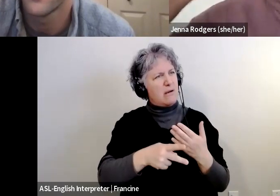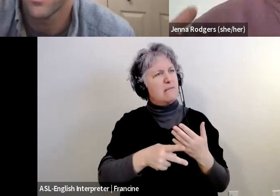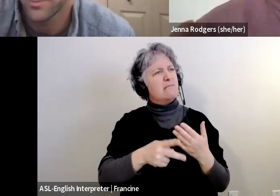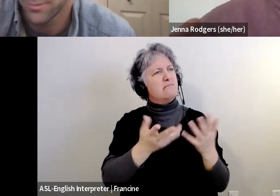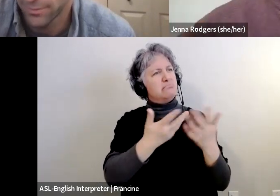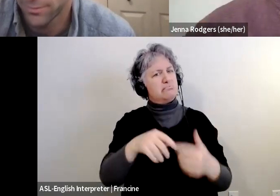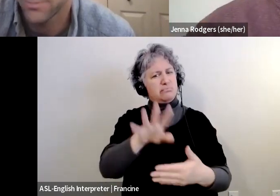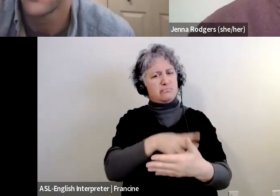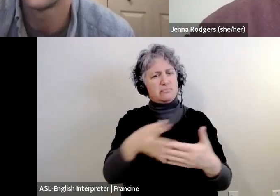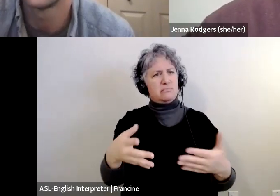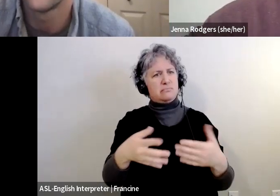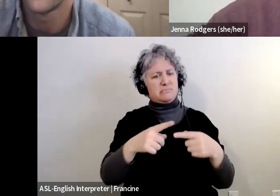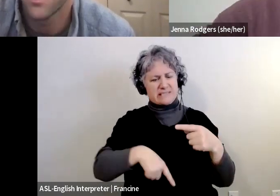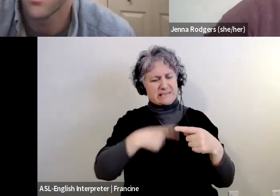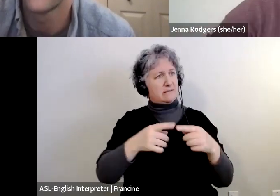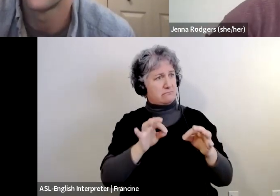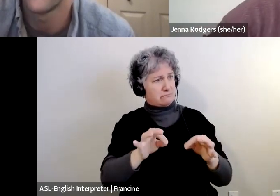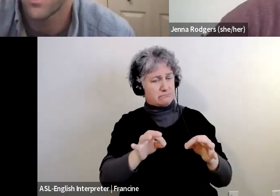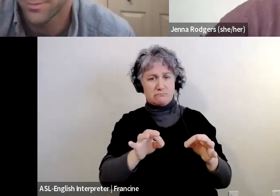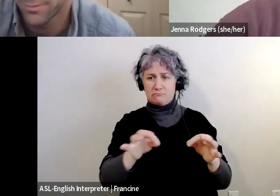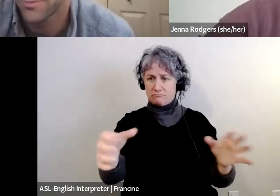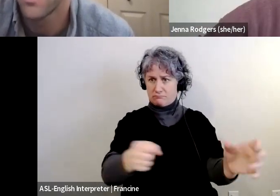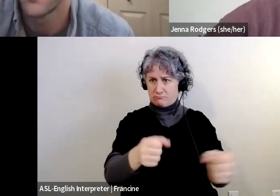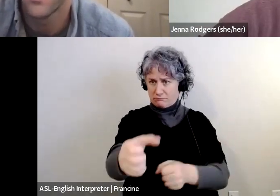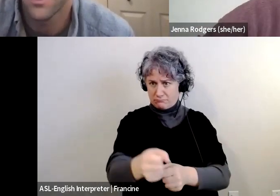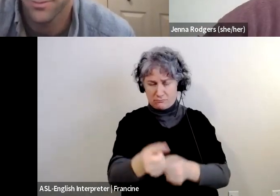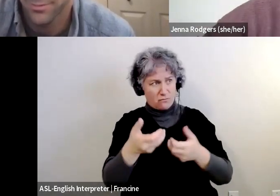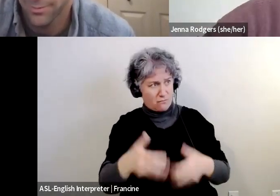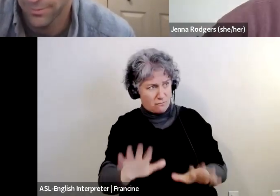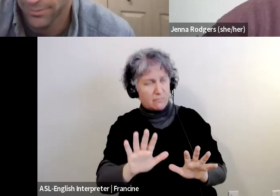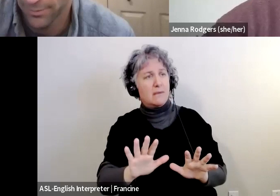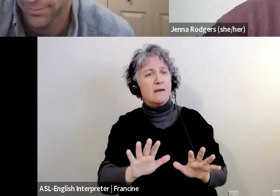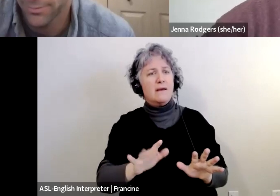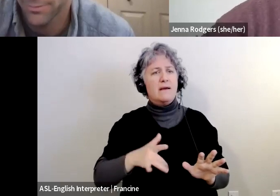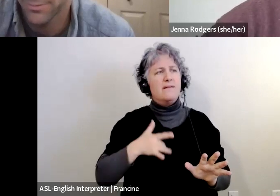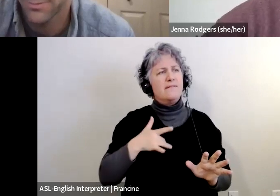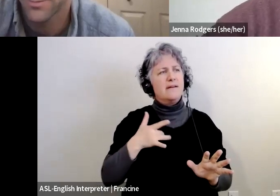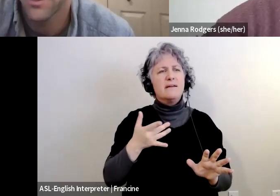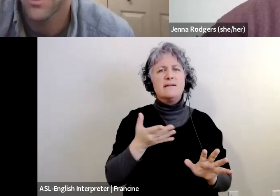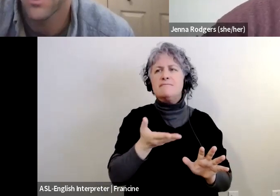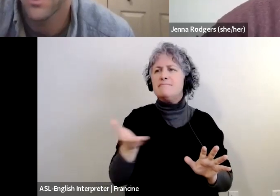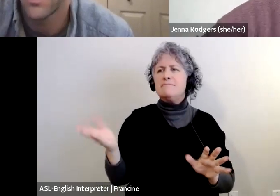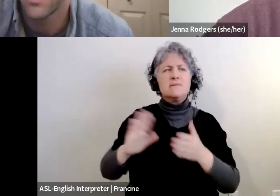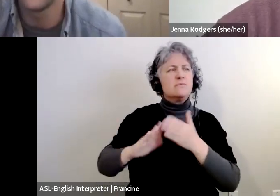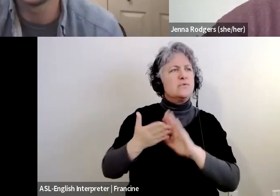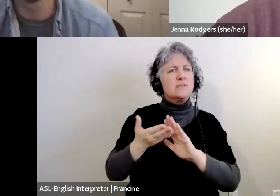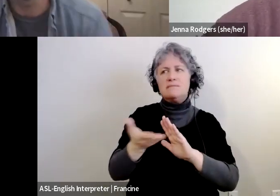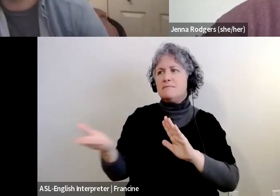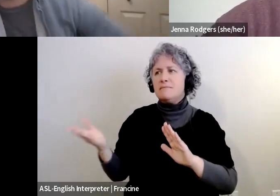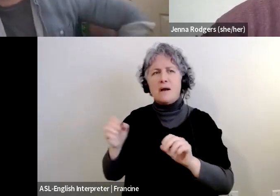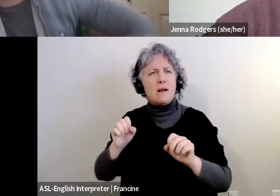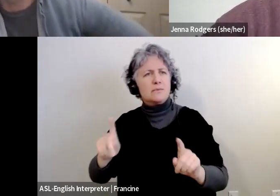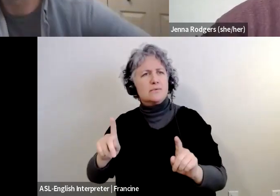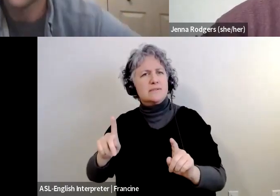this particular season. I feel that that might not be giving everyone in our community a chance.